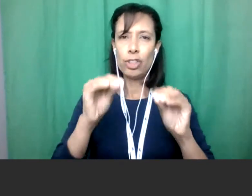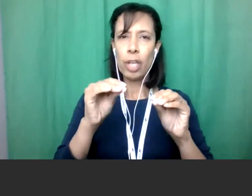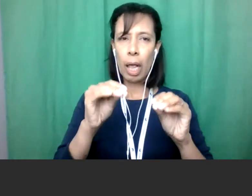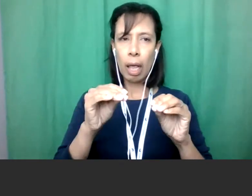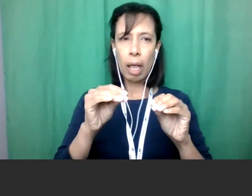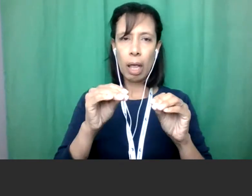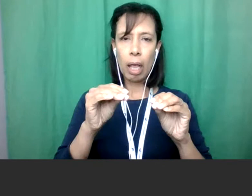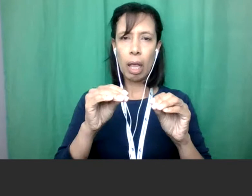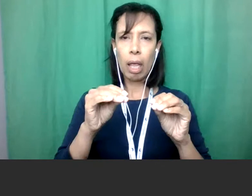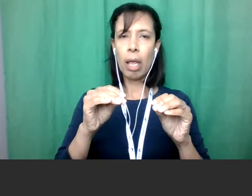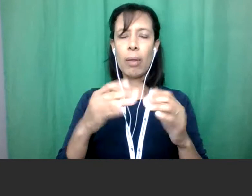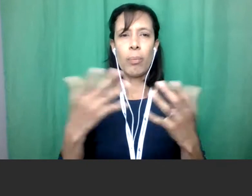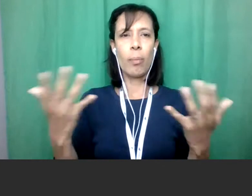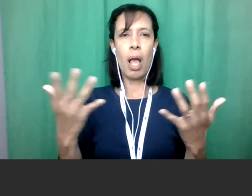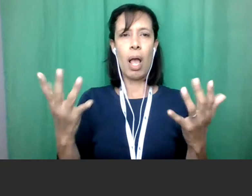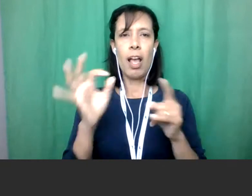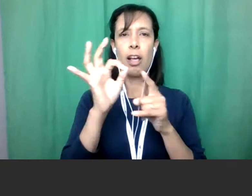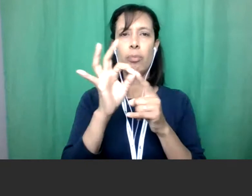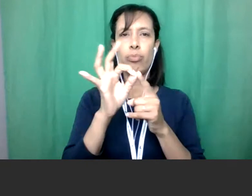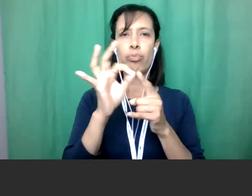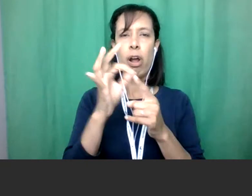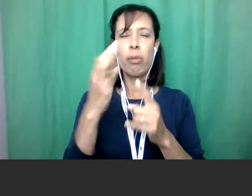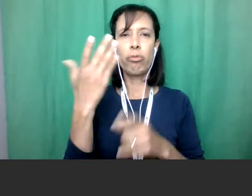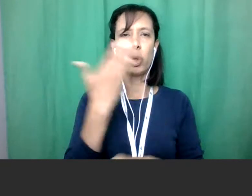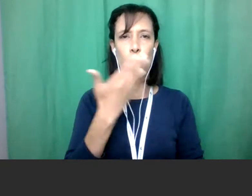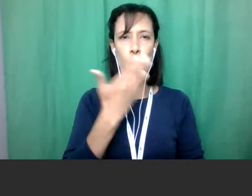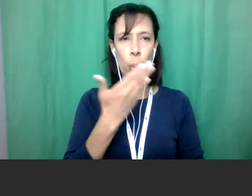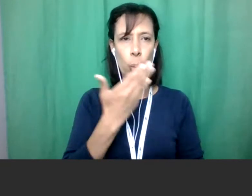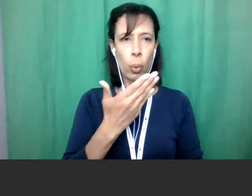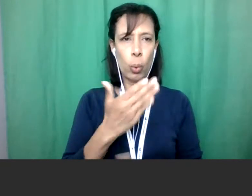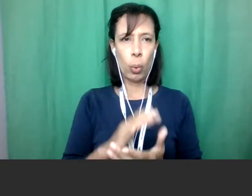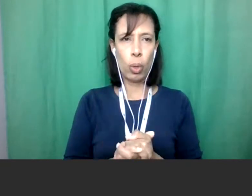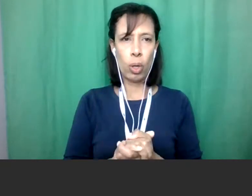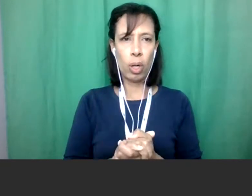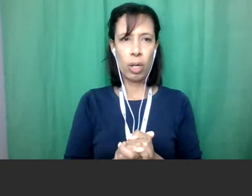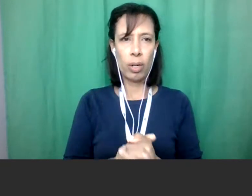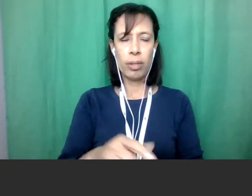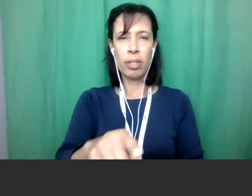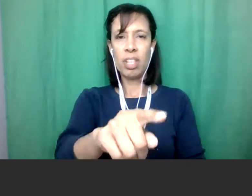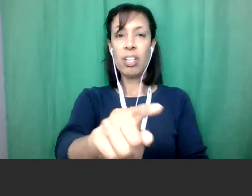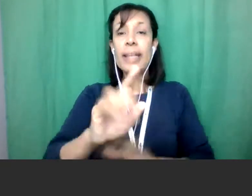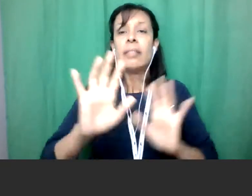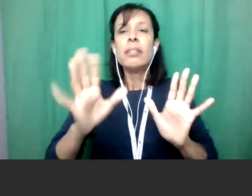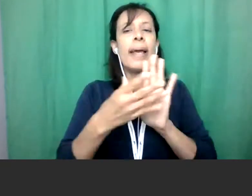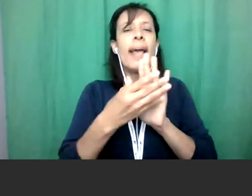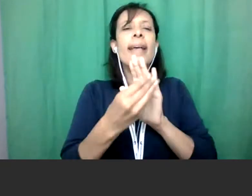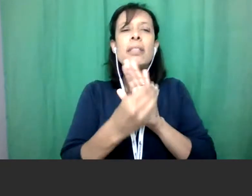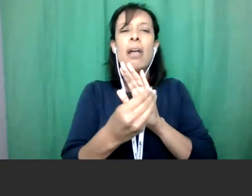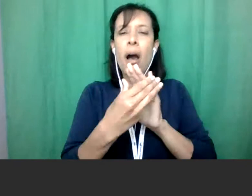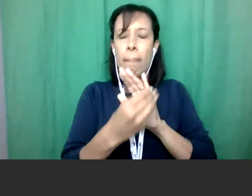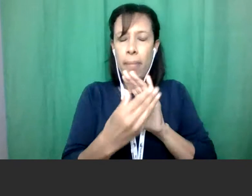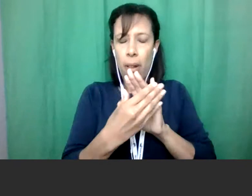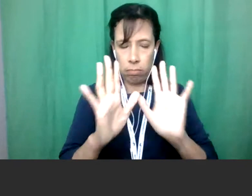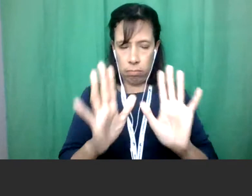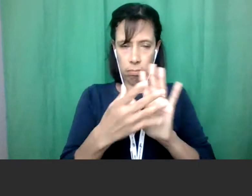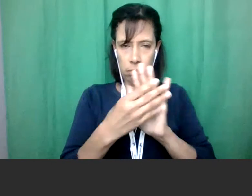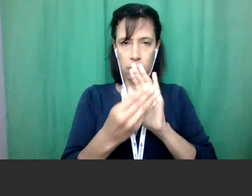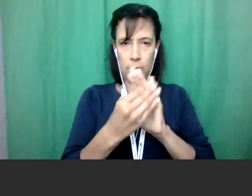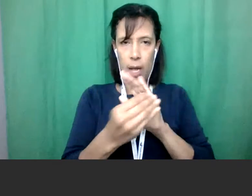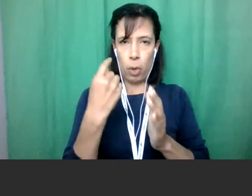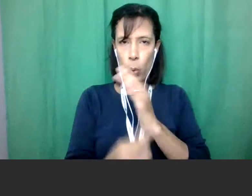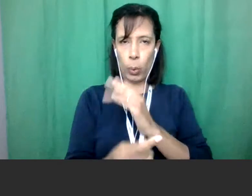So nobody in the room here with me now needs to do geography teaching in primary schools. This is just an example. So let's say, just as an